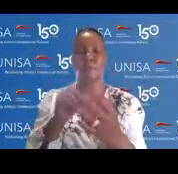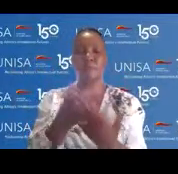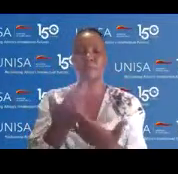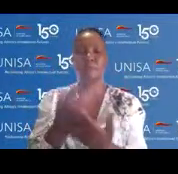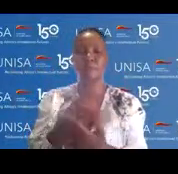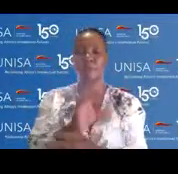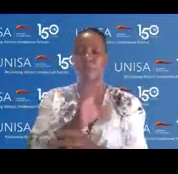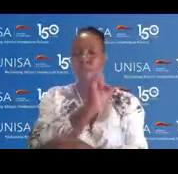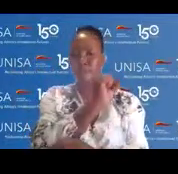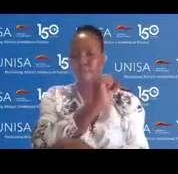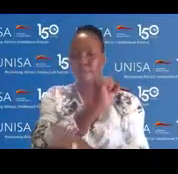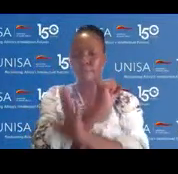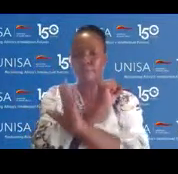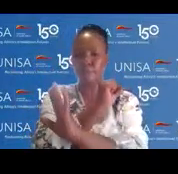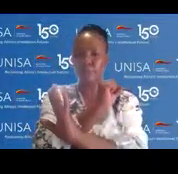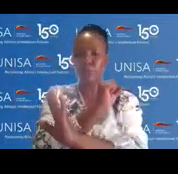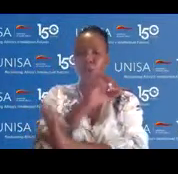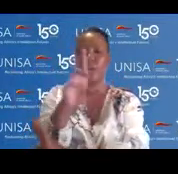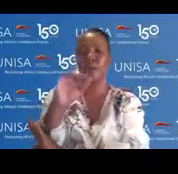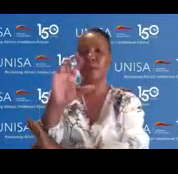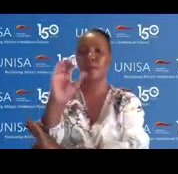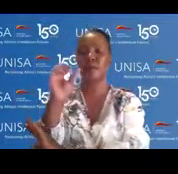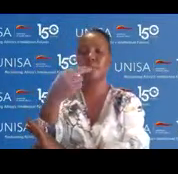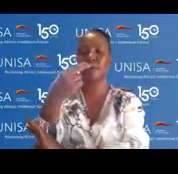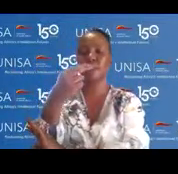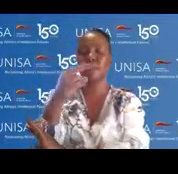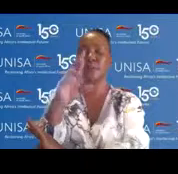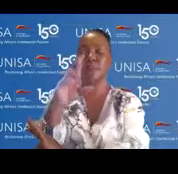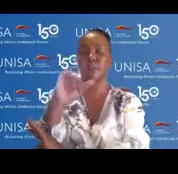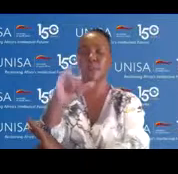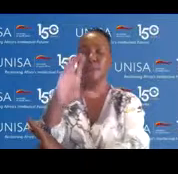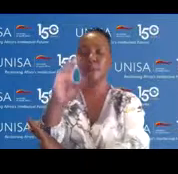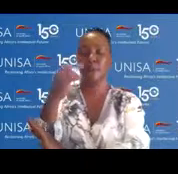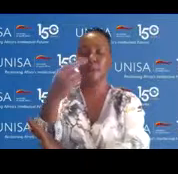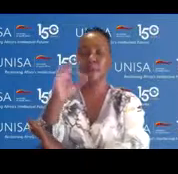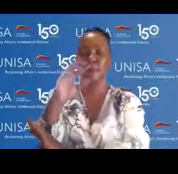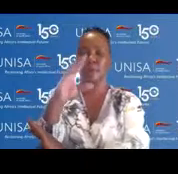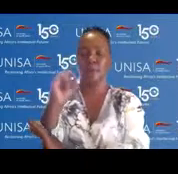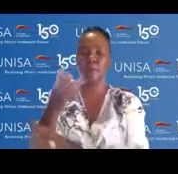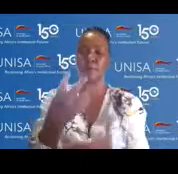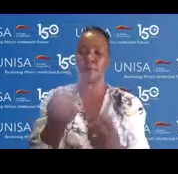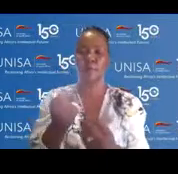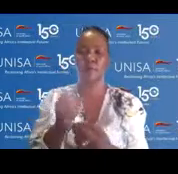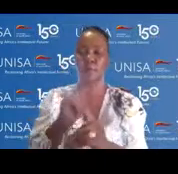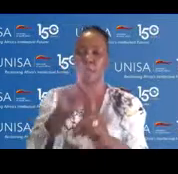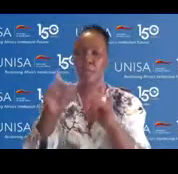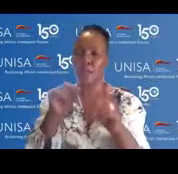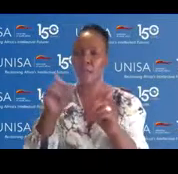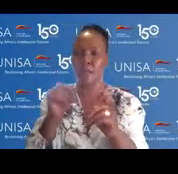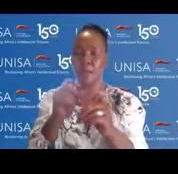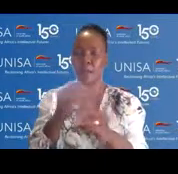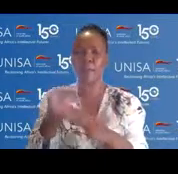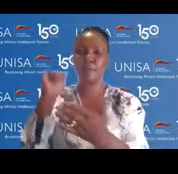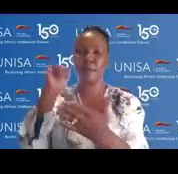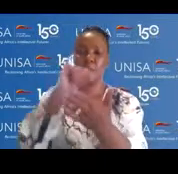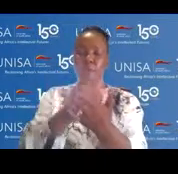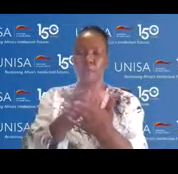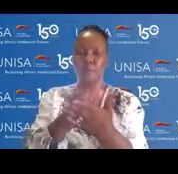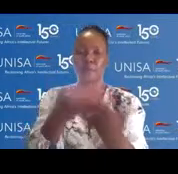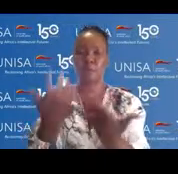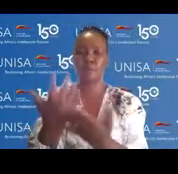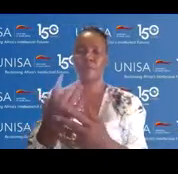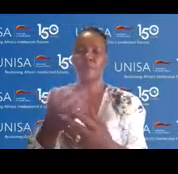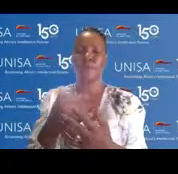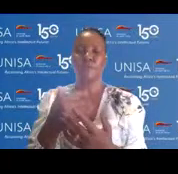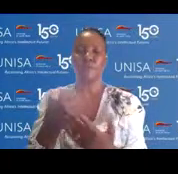Just a quick one. Got a few questions regarding the flight mode. Yes. So just to clarify,